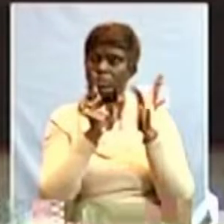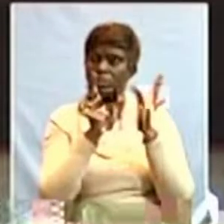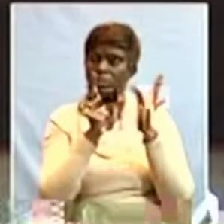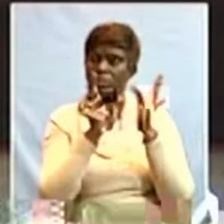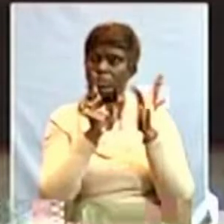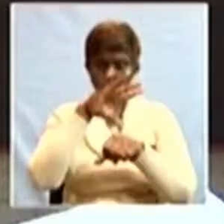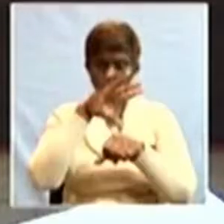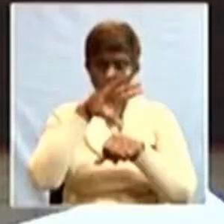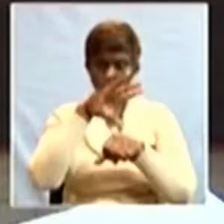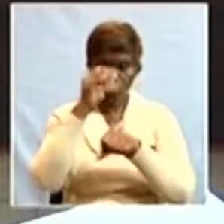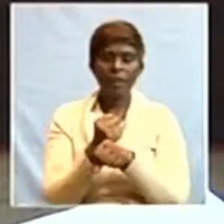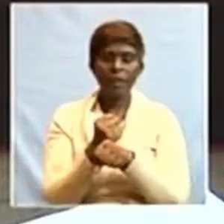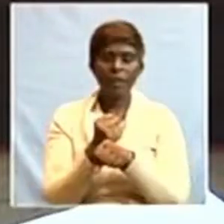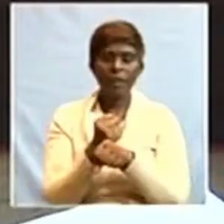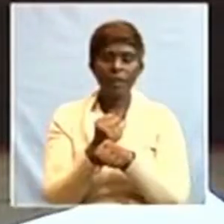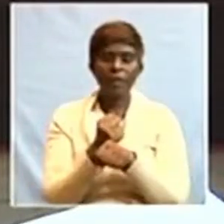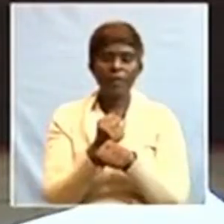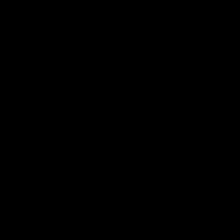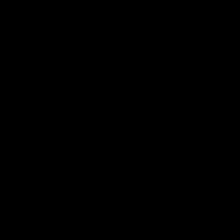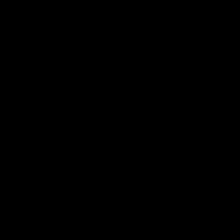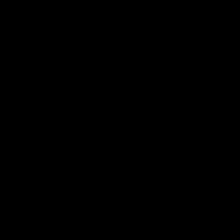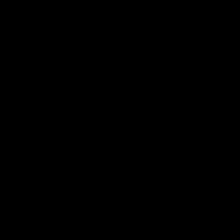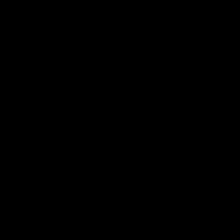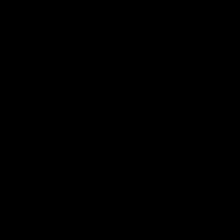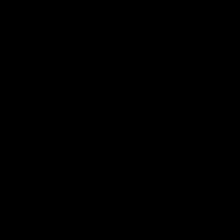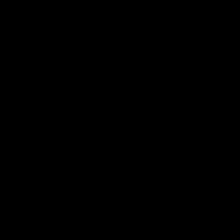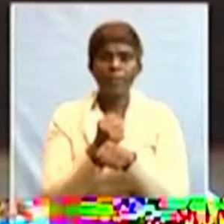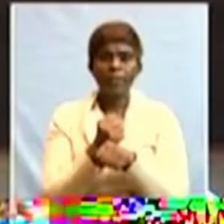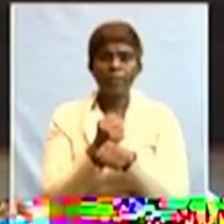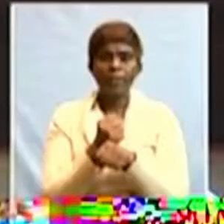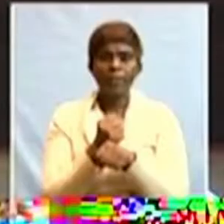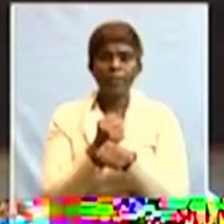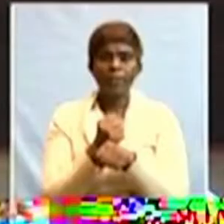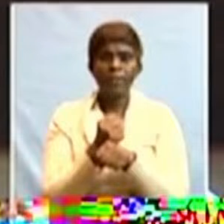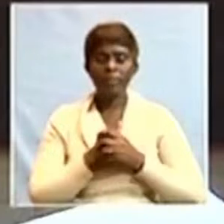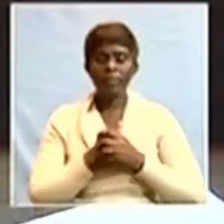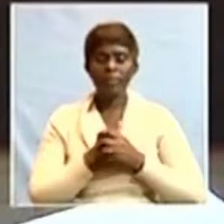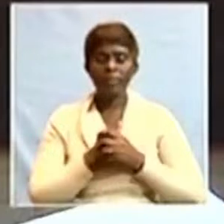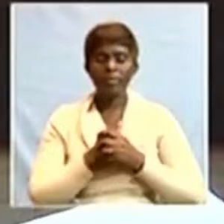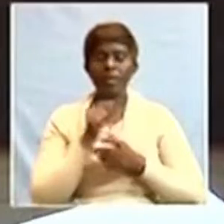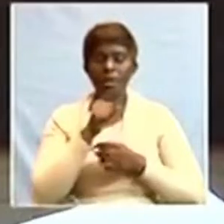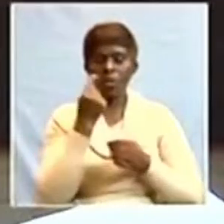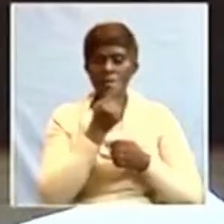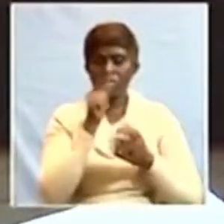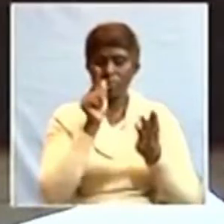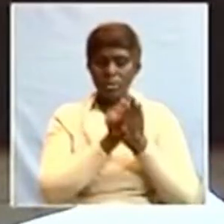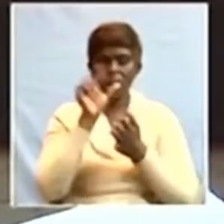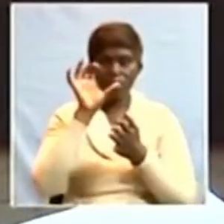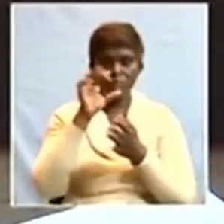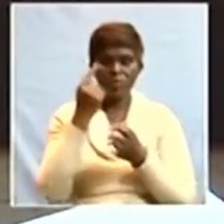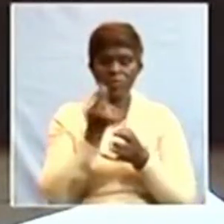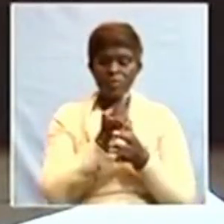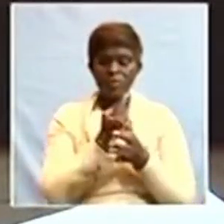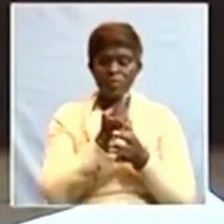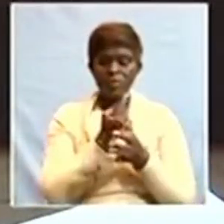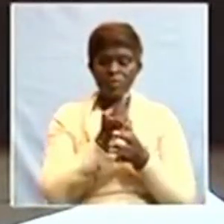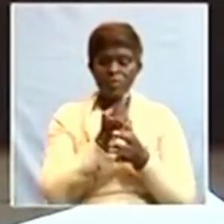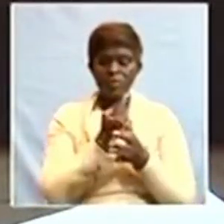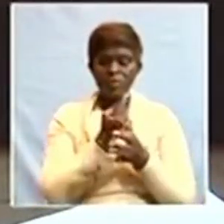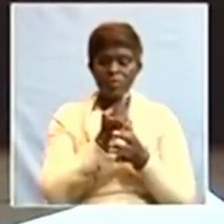Rusaka, Chongwe, Funsa, and basically in Lusaka province only? Why not?